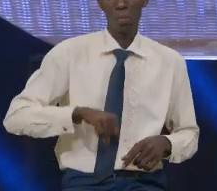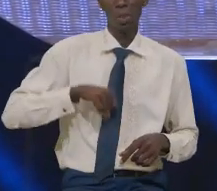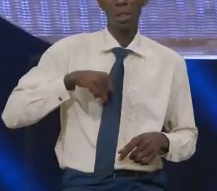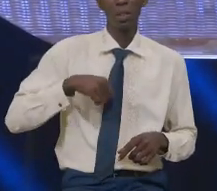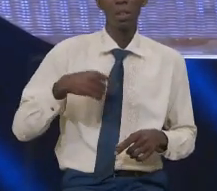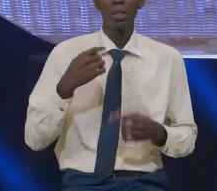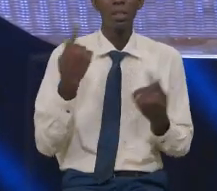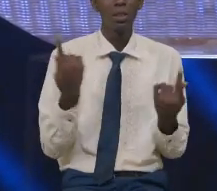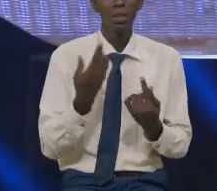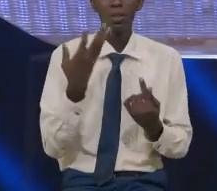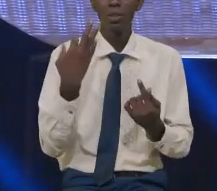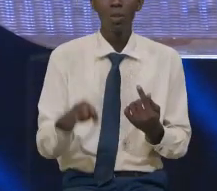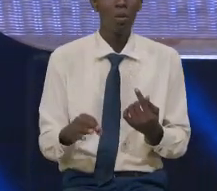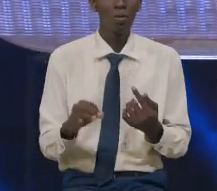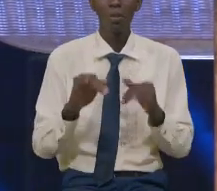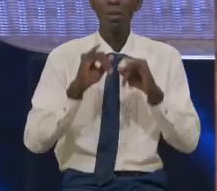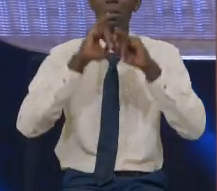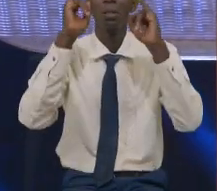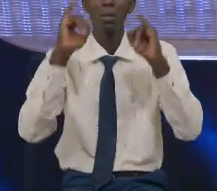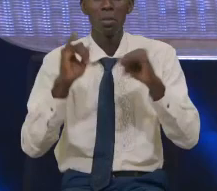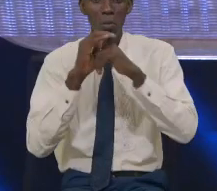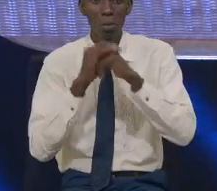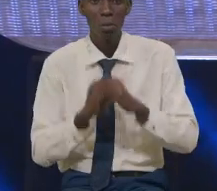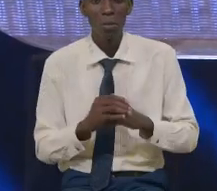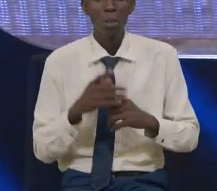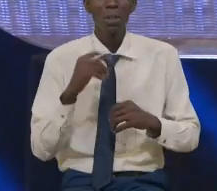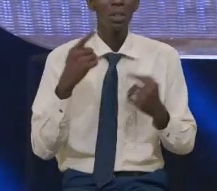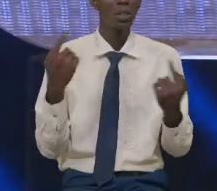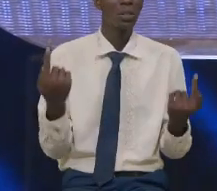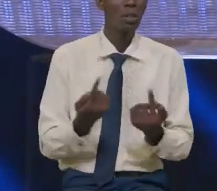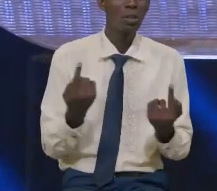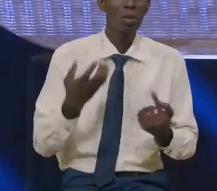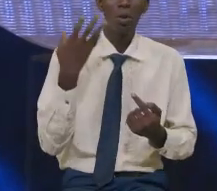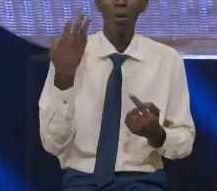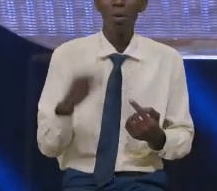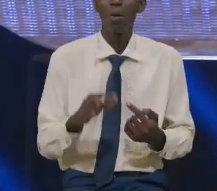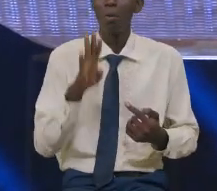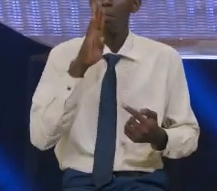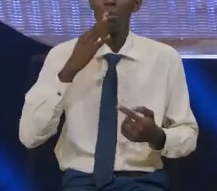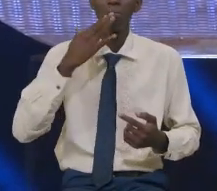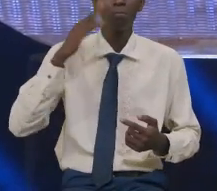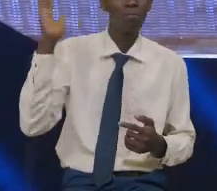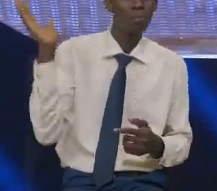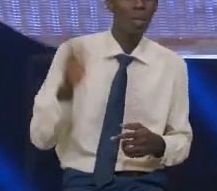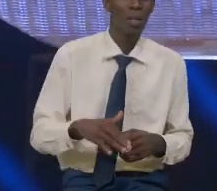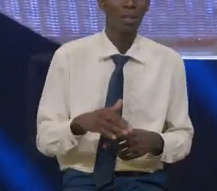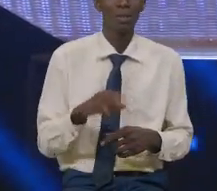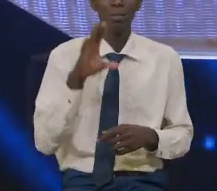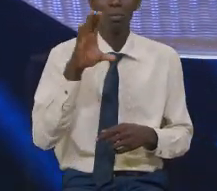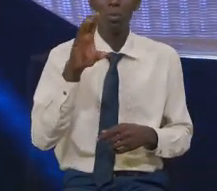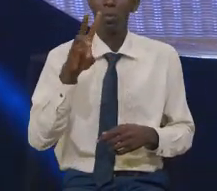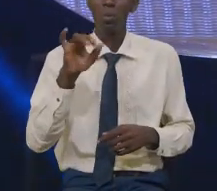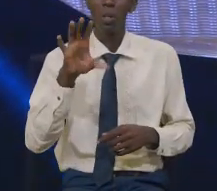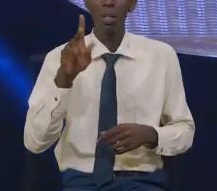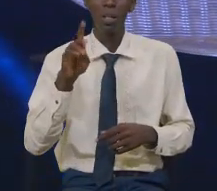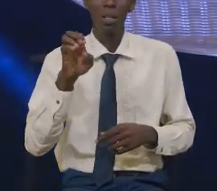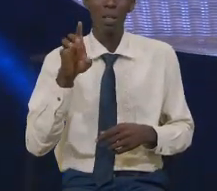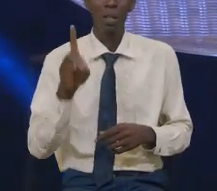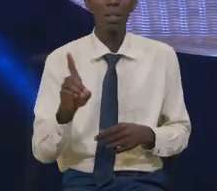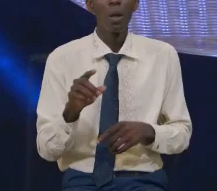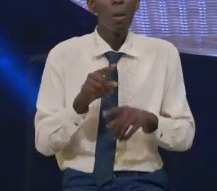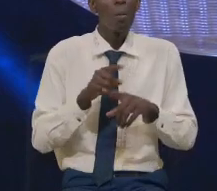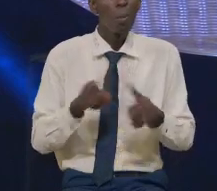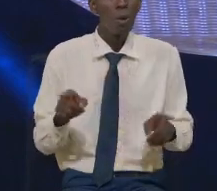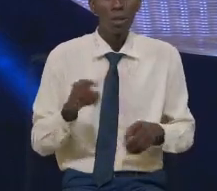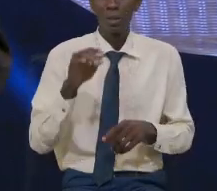of idolatry, and the sin of cruelty, and the sin of wickedness that Nebuchadnezzar was